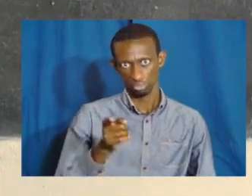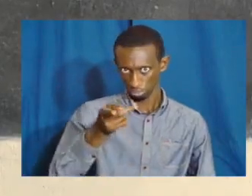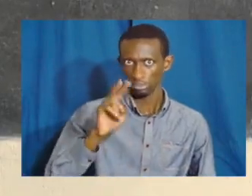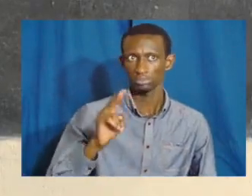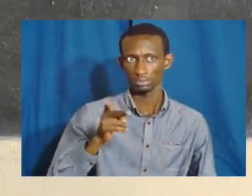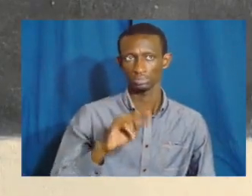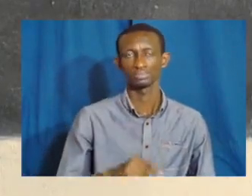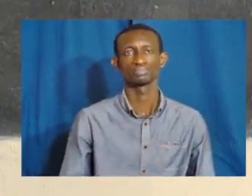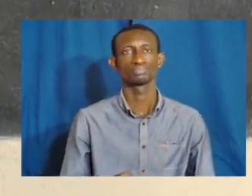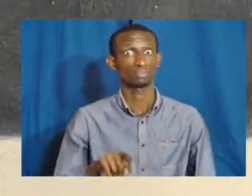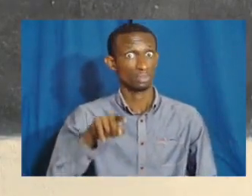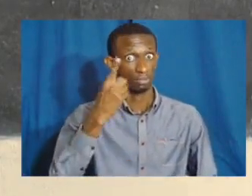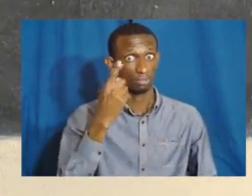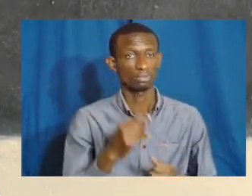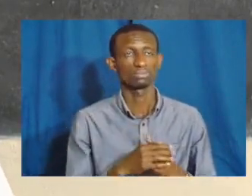Number one,